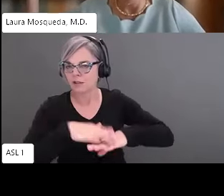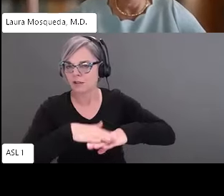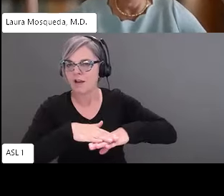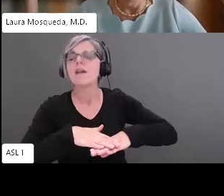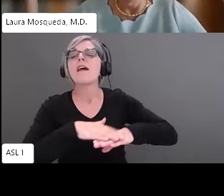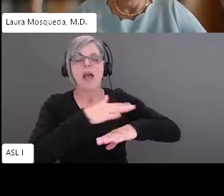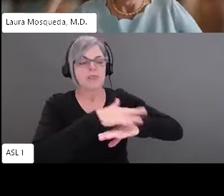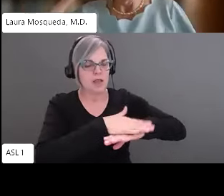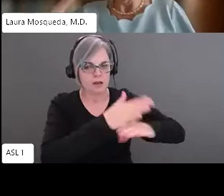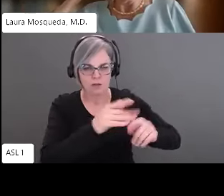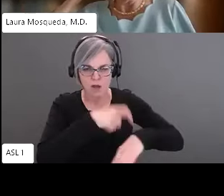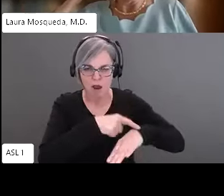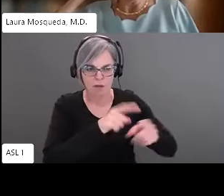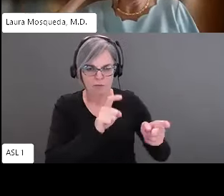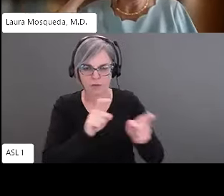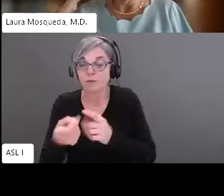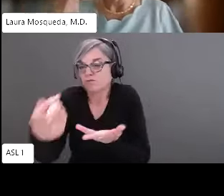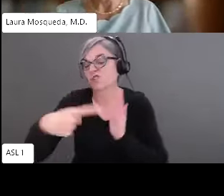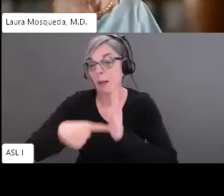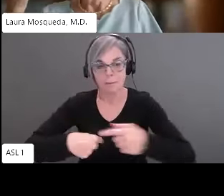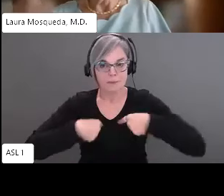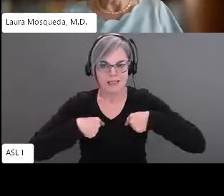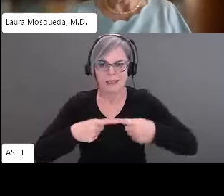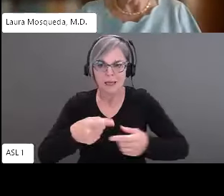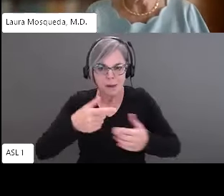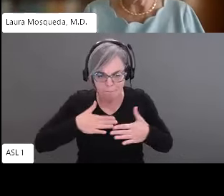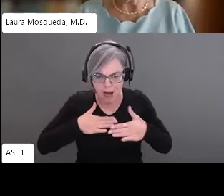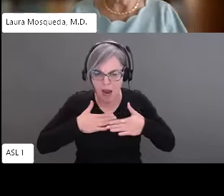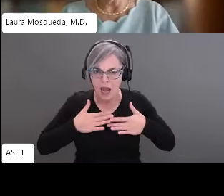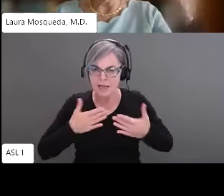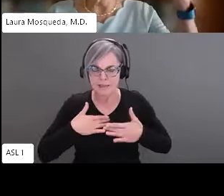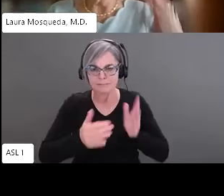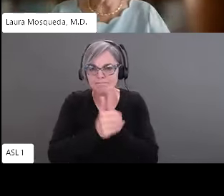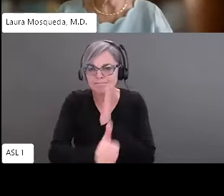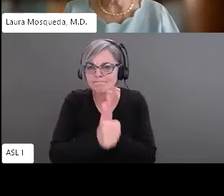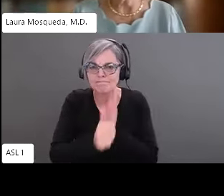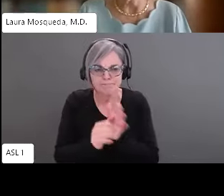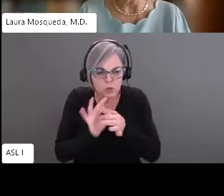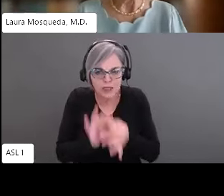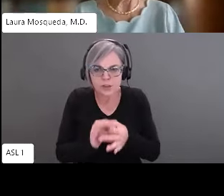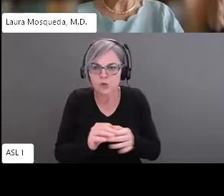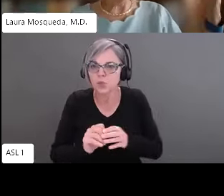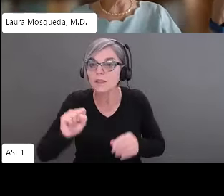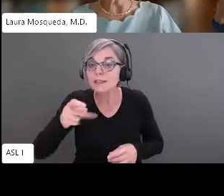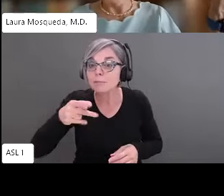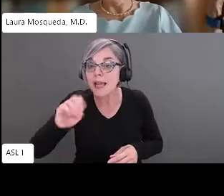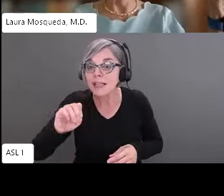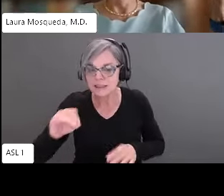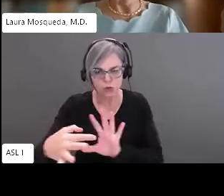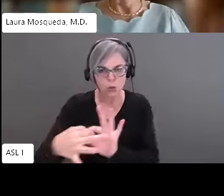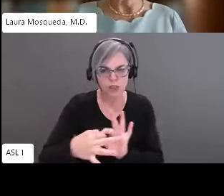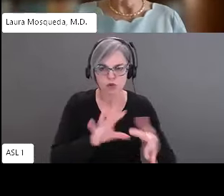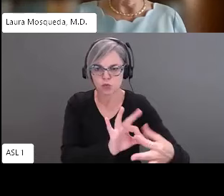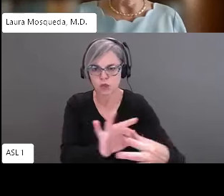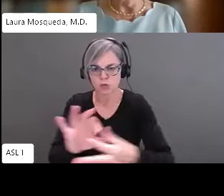now. So when I get tested 10 or 20 years from now, I'm going to be bad at